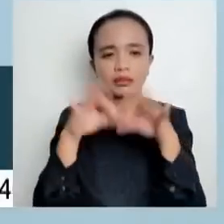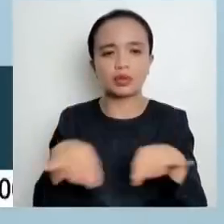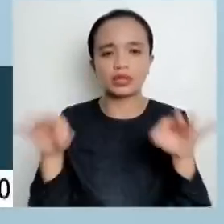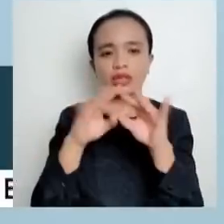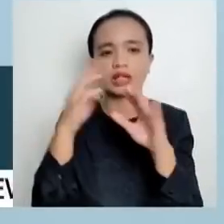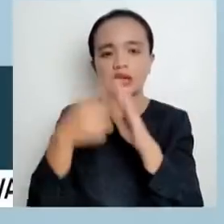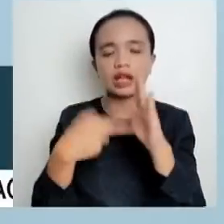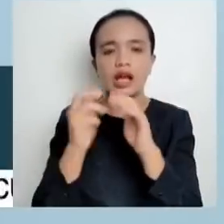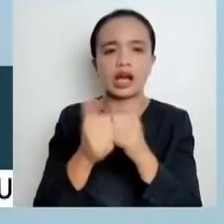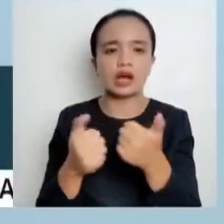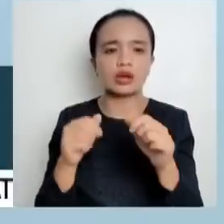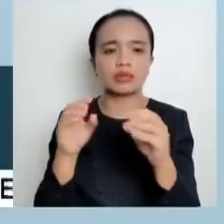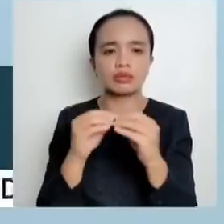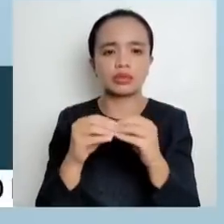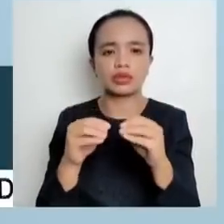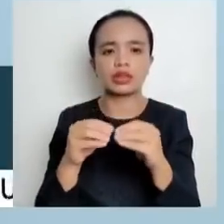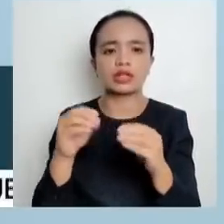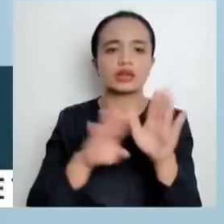the Philippine stock market.